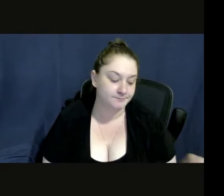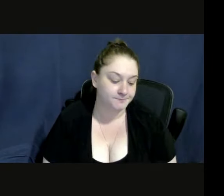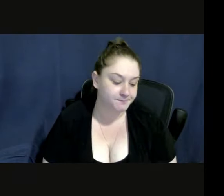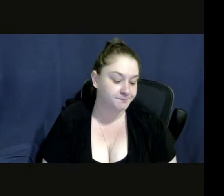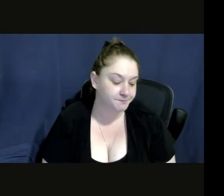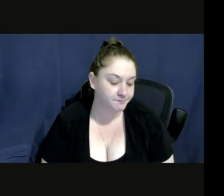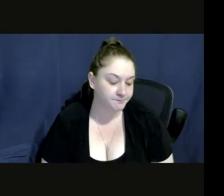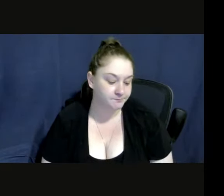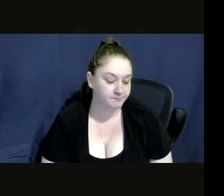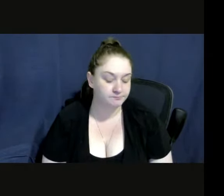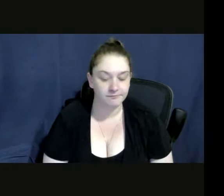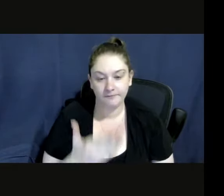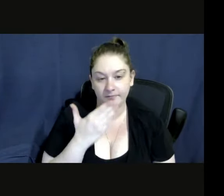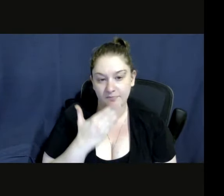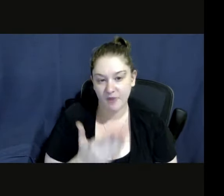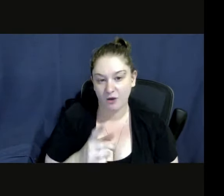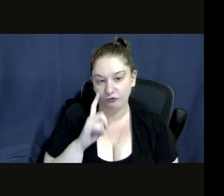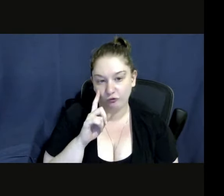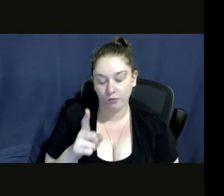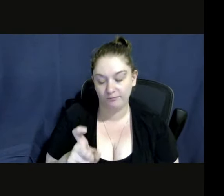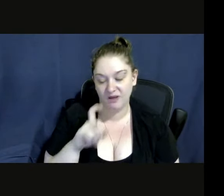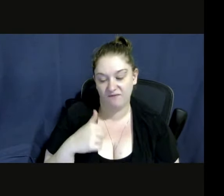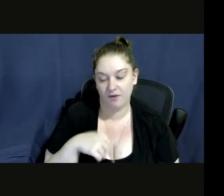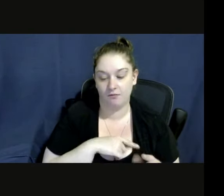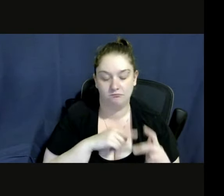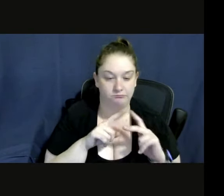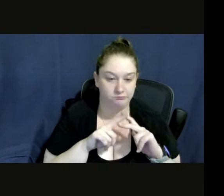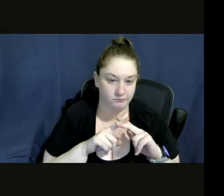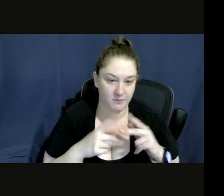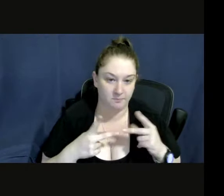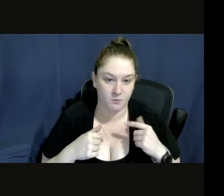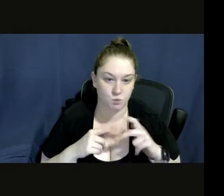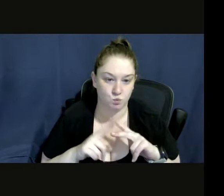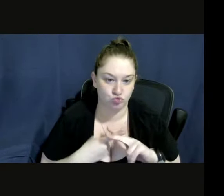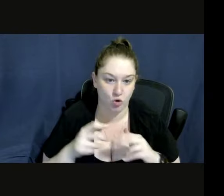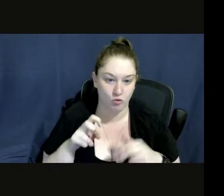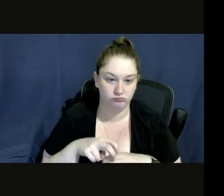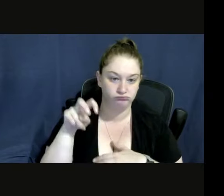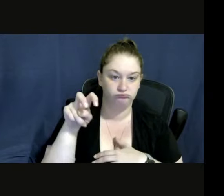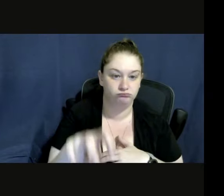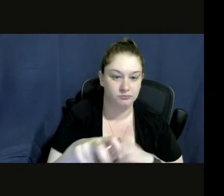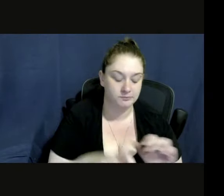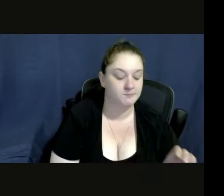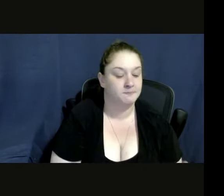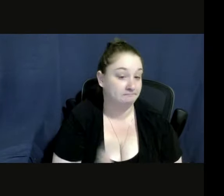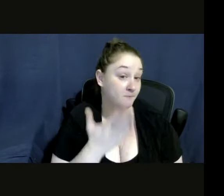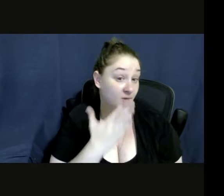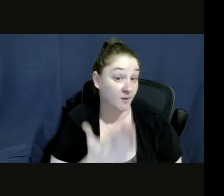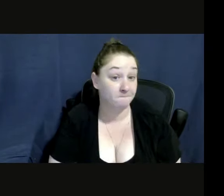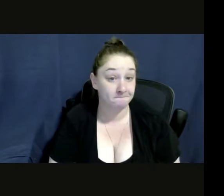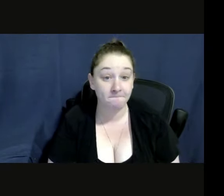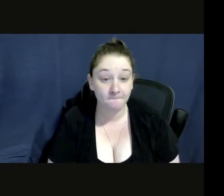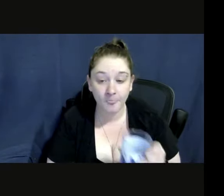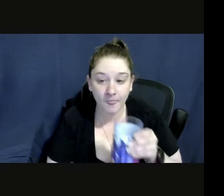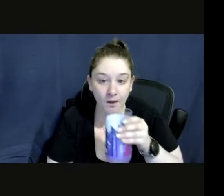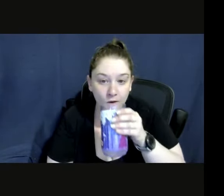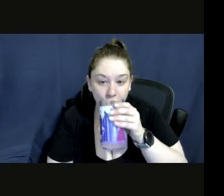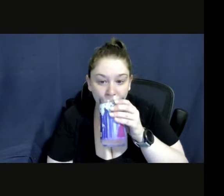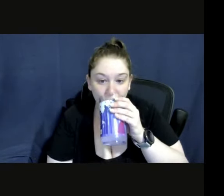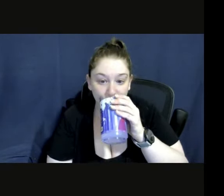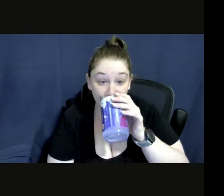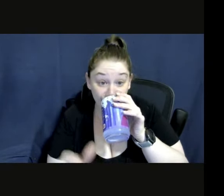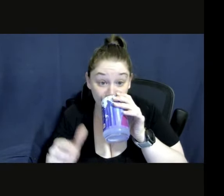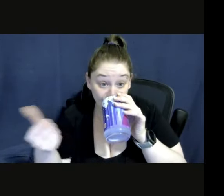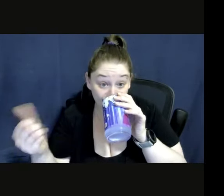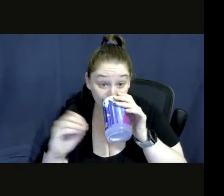Thank you for giving us at least a start on where we can head. So thank you for that. And if there's nothing